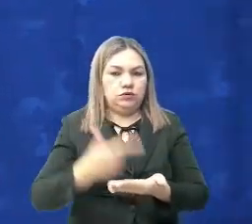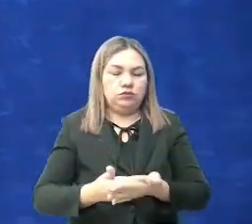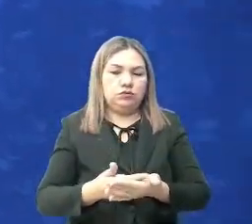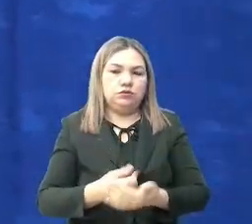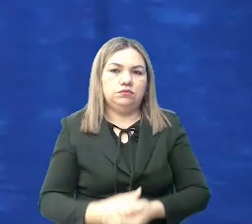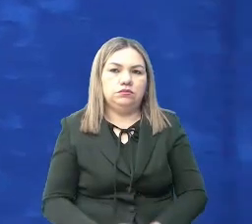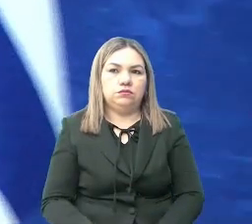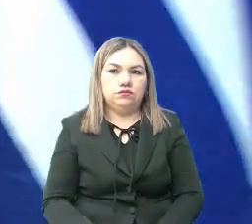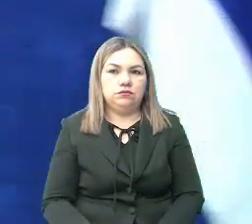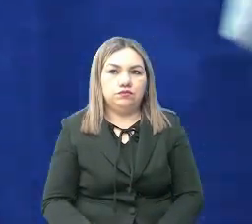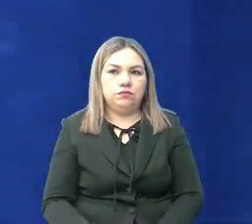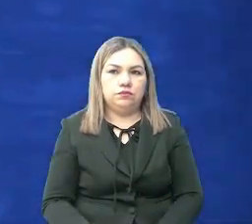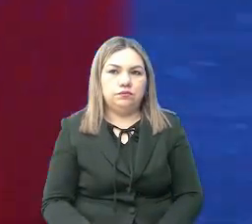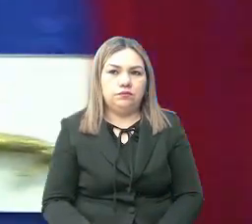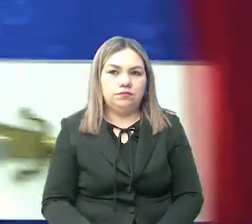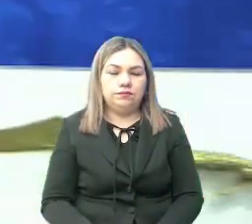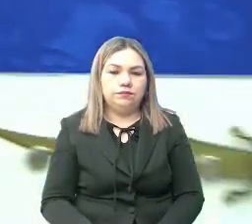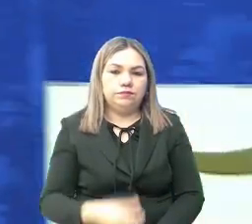to be revealed to you.